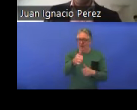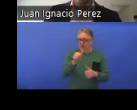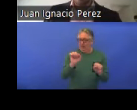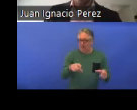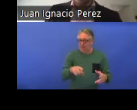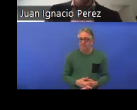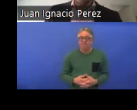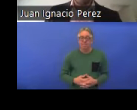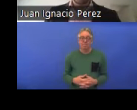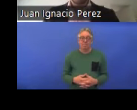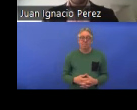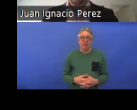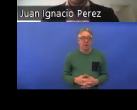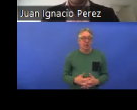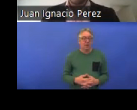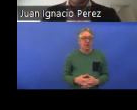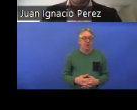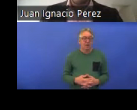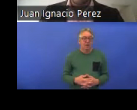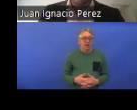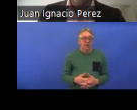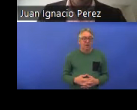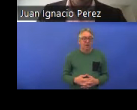I move forward.